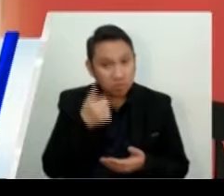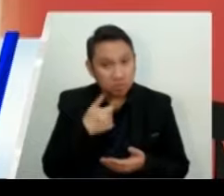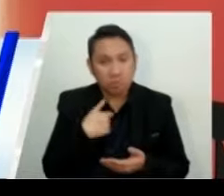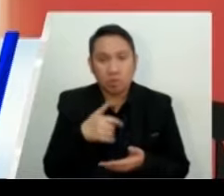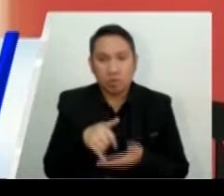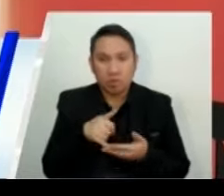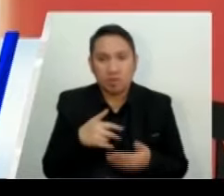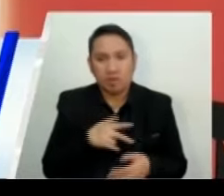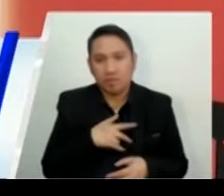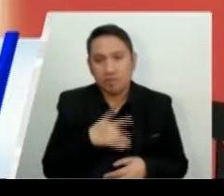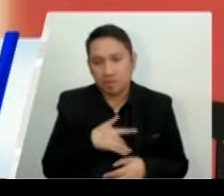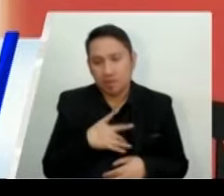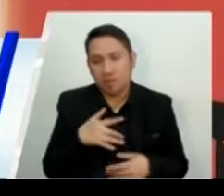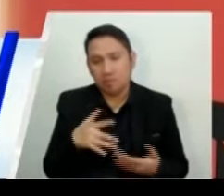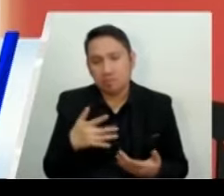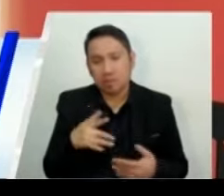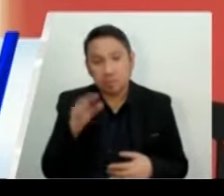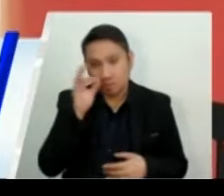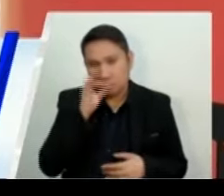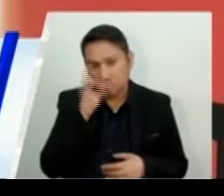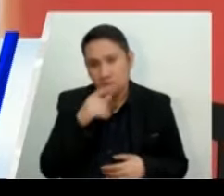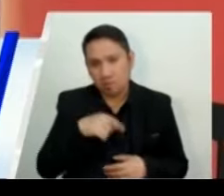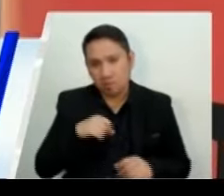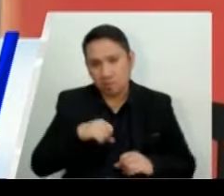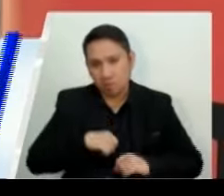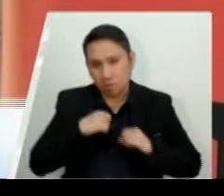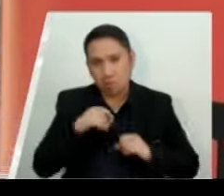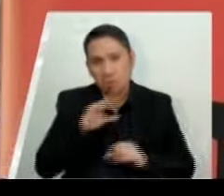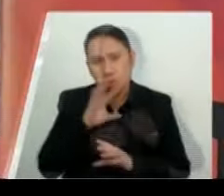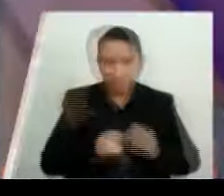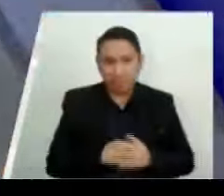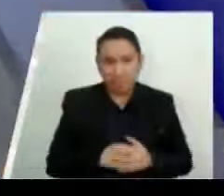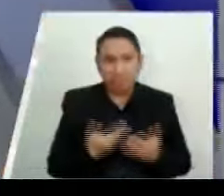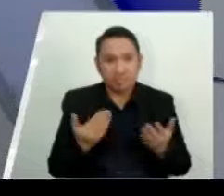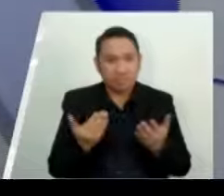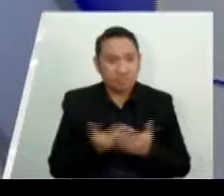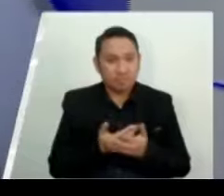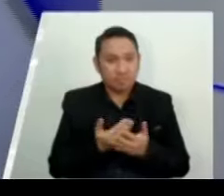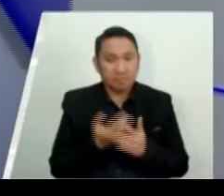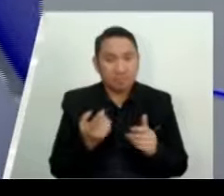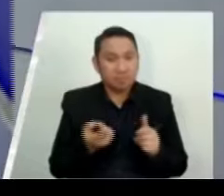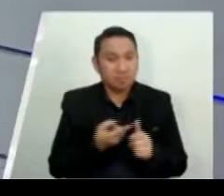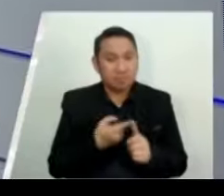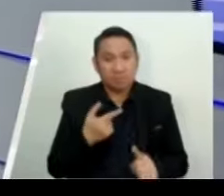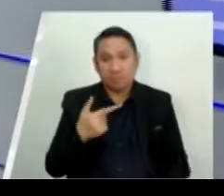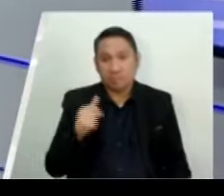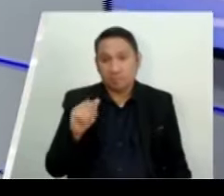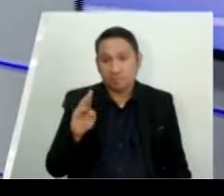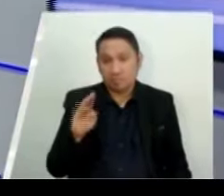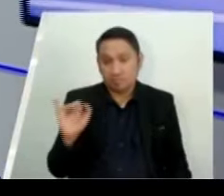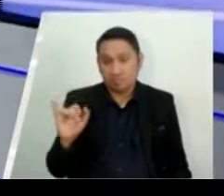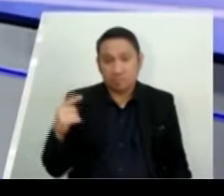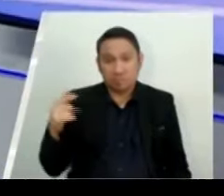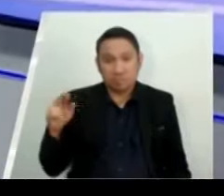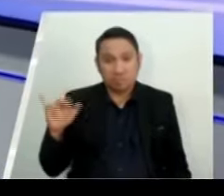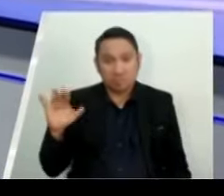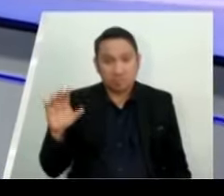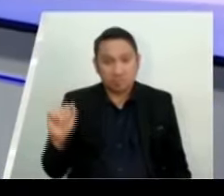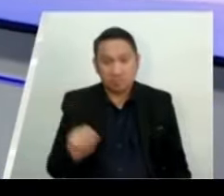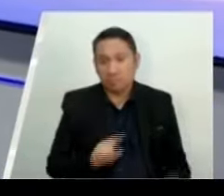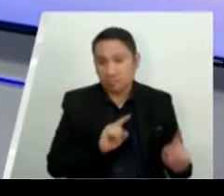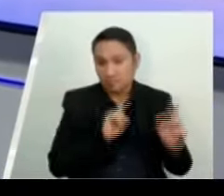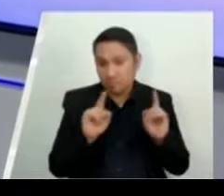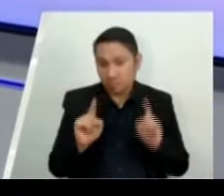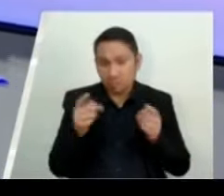Pinoy, naging part tayo ng ganong klaseng event. It's an honor. Another first para kay Gabby Garcia ang dinaluhang event sa Singapore, kung